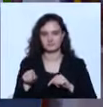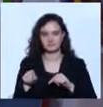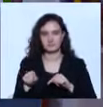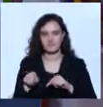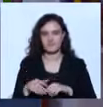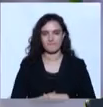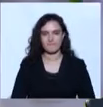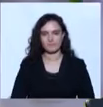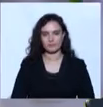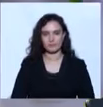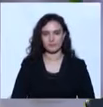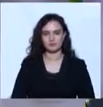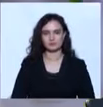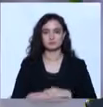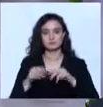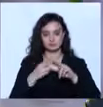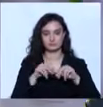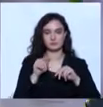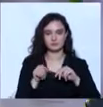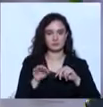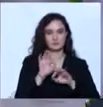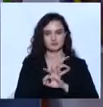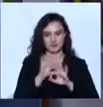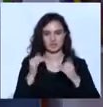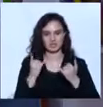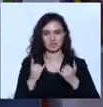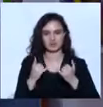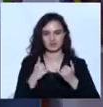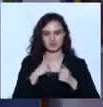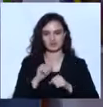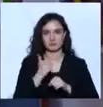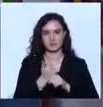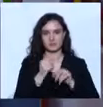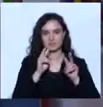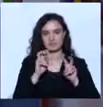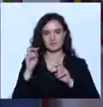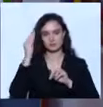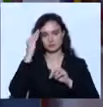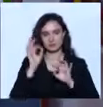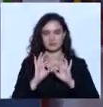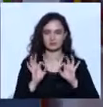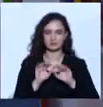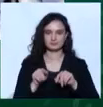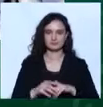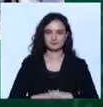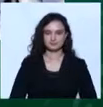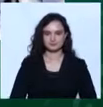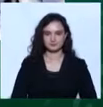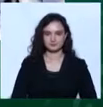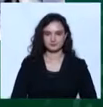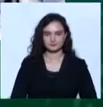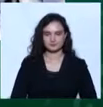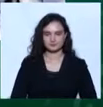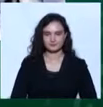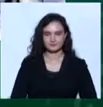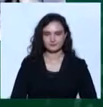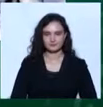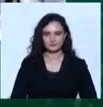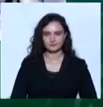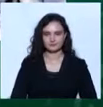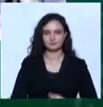one. And that brings us perfectly now to our main themes, Daryl. Yes, indeed. And we